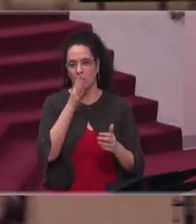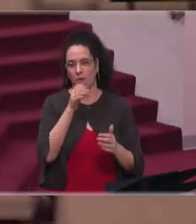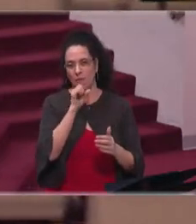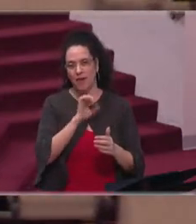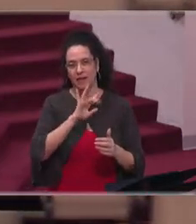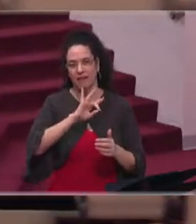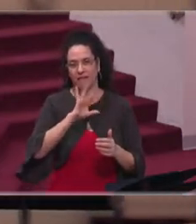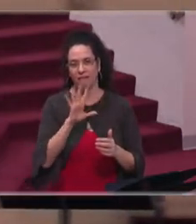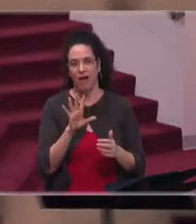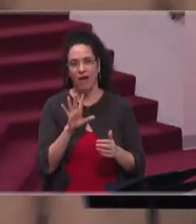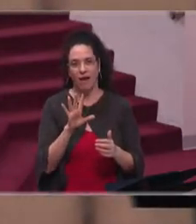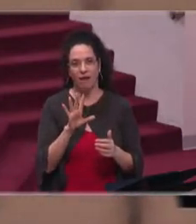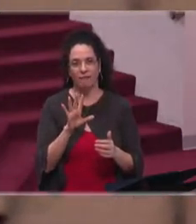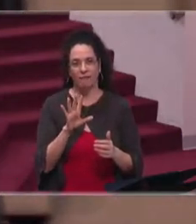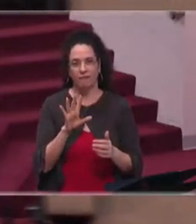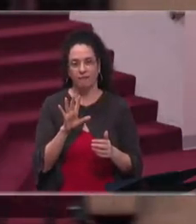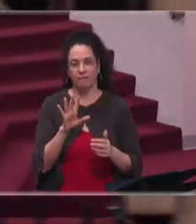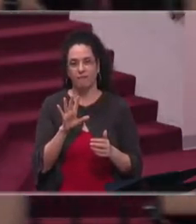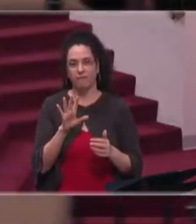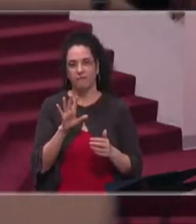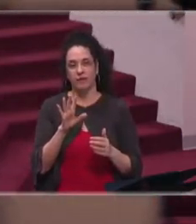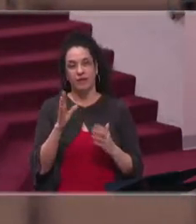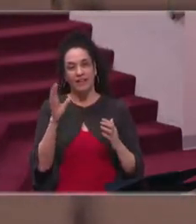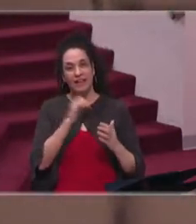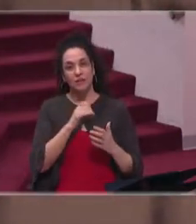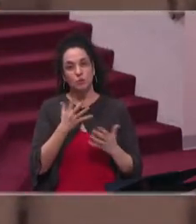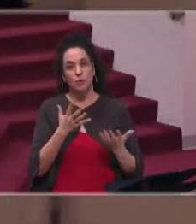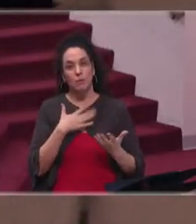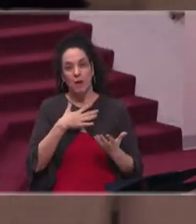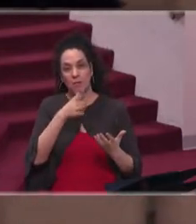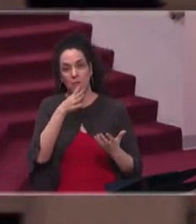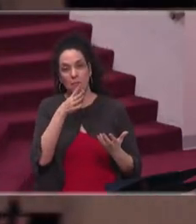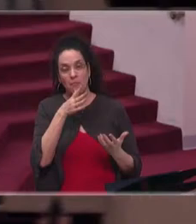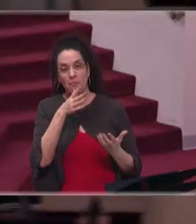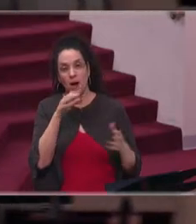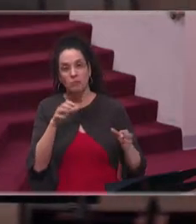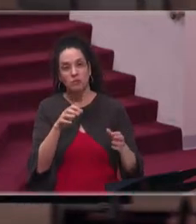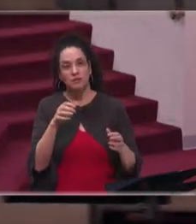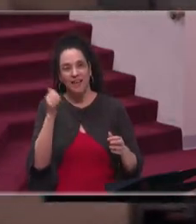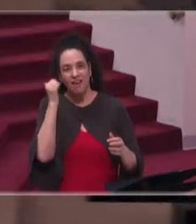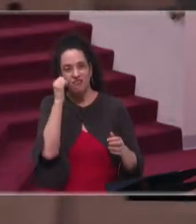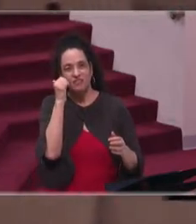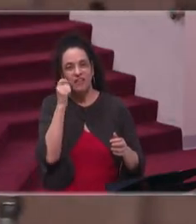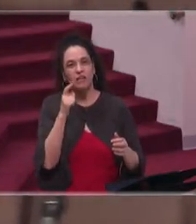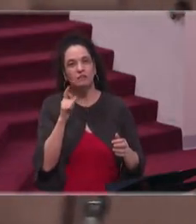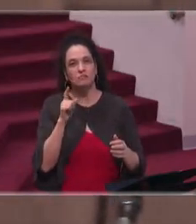old, and guess what she does every day? She prays for her kids.